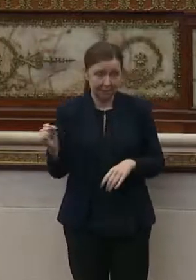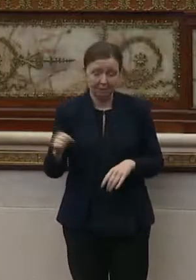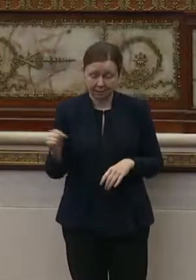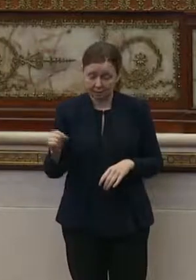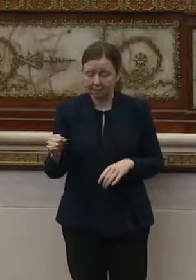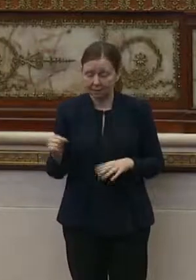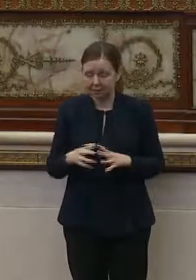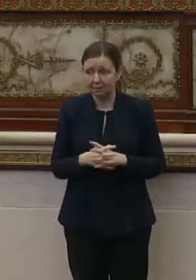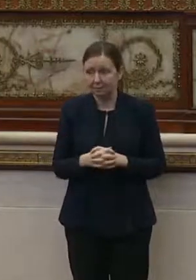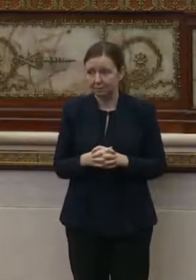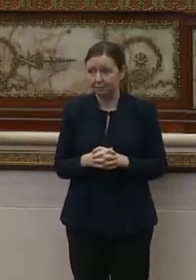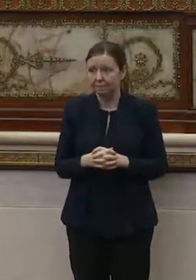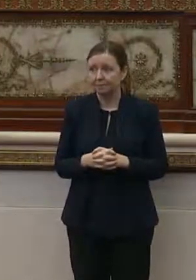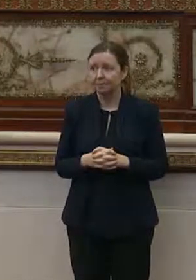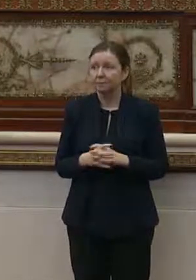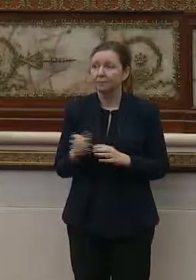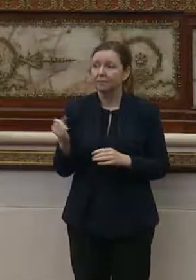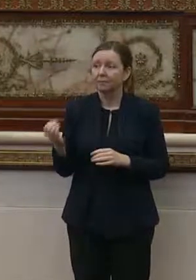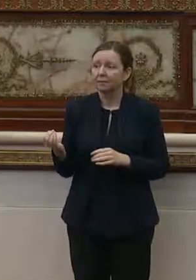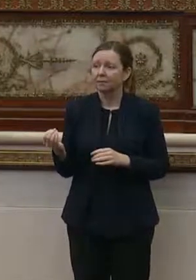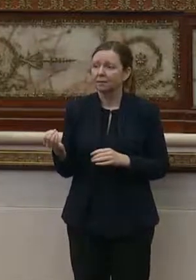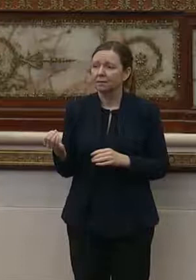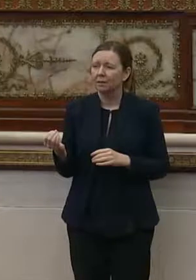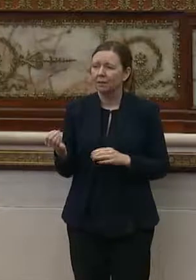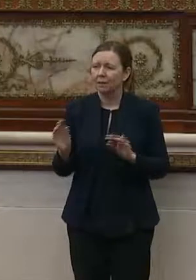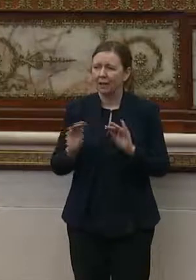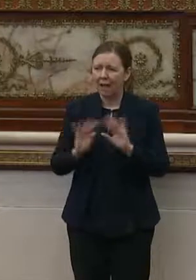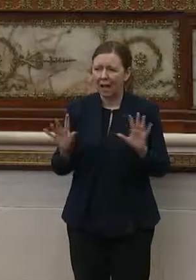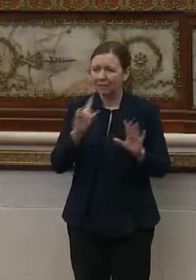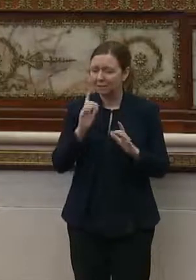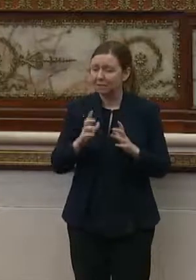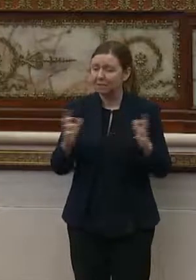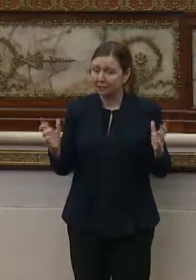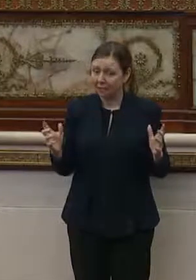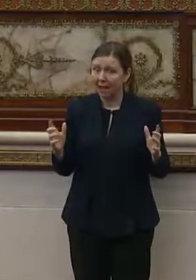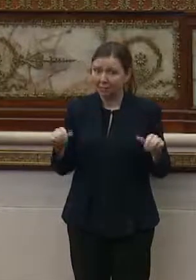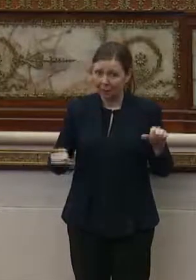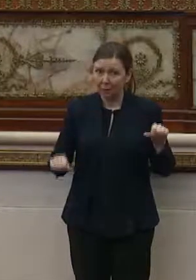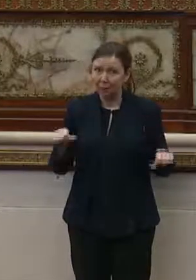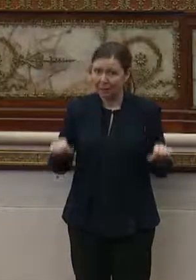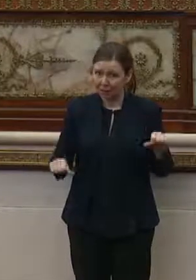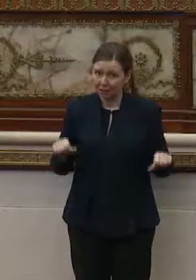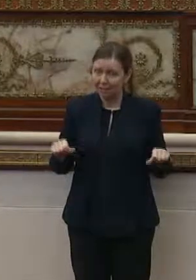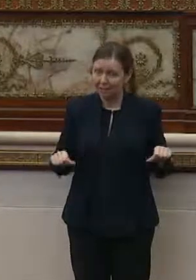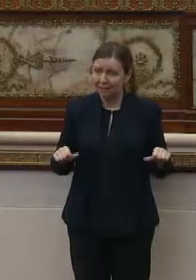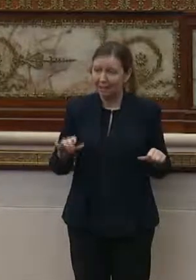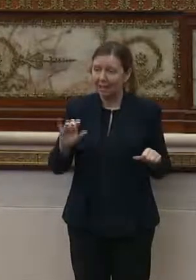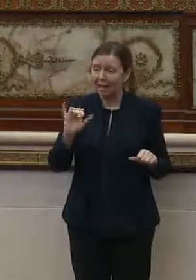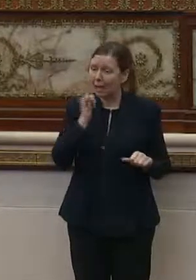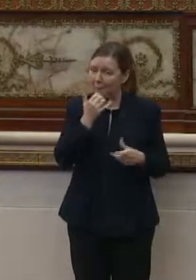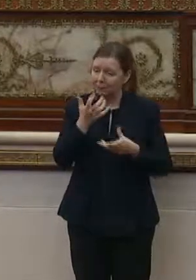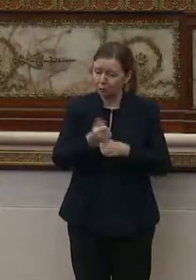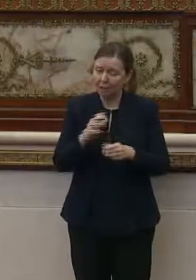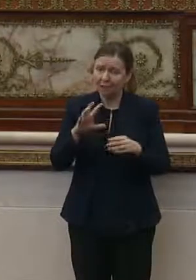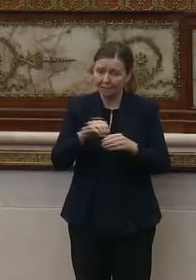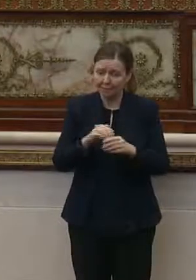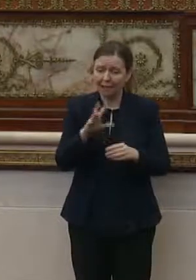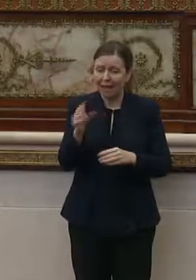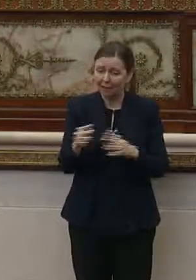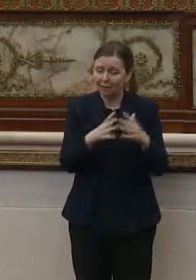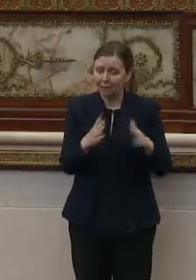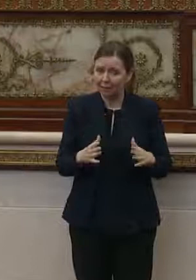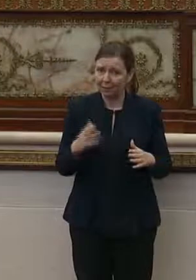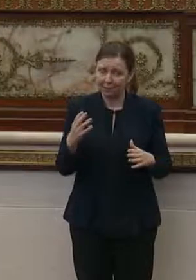yes. Okay, and so obviously there's a lot of apprehension and mistrust in the African American community as it